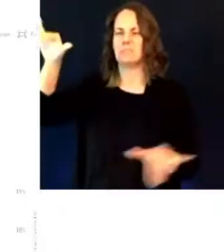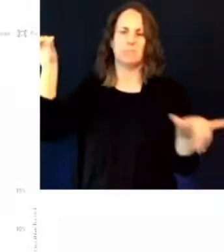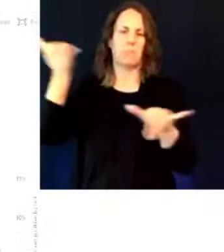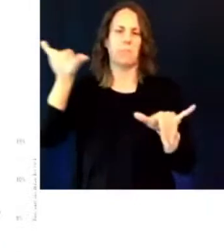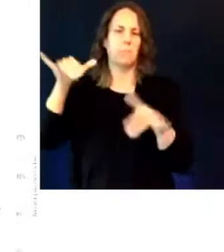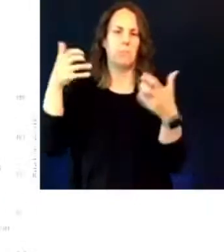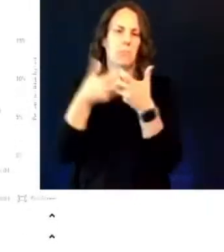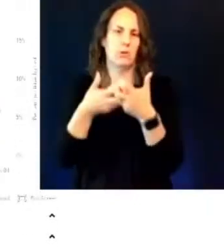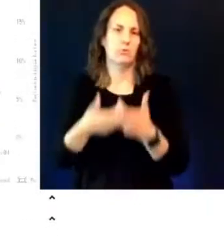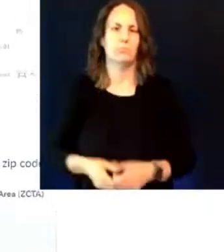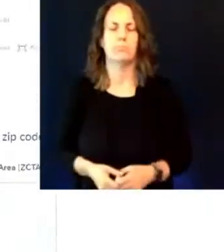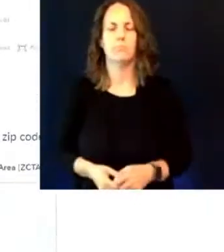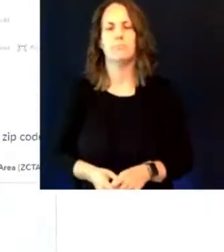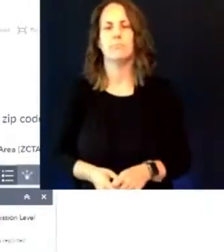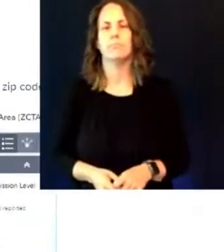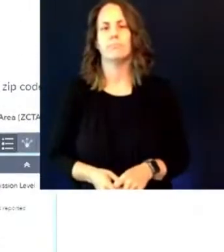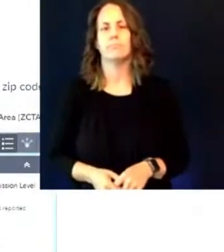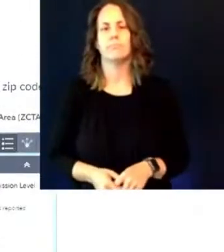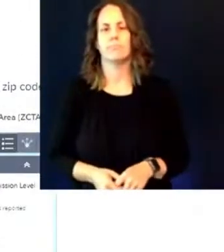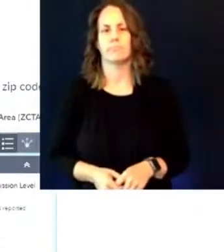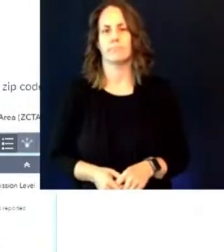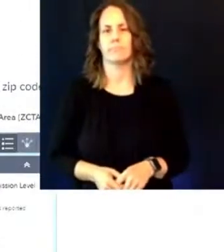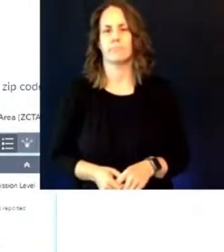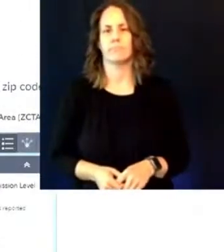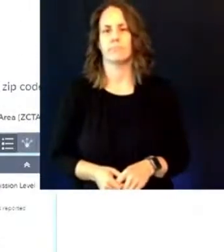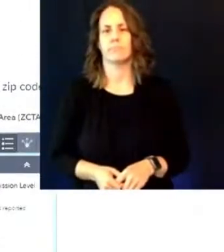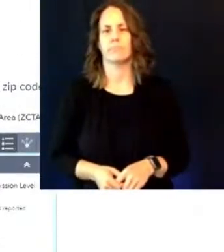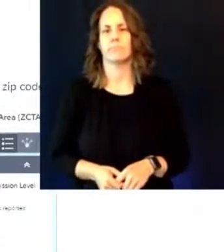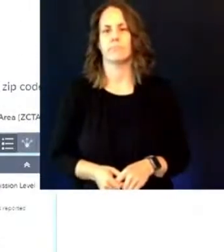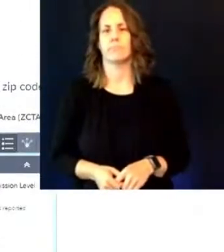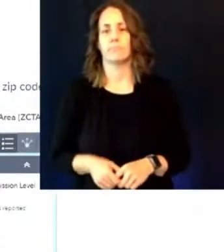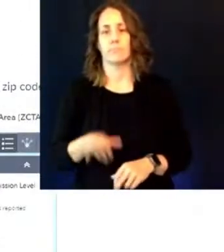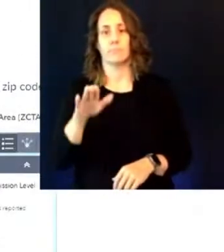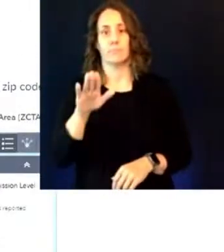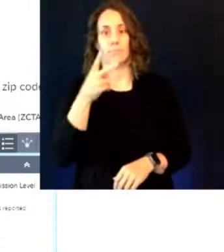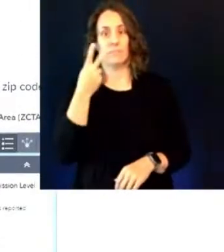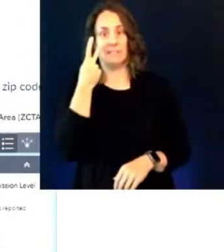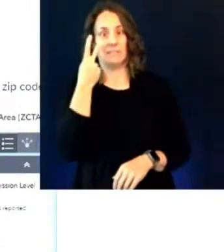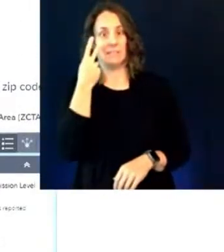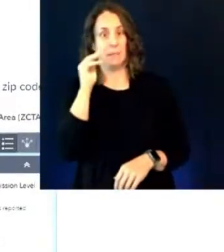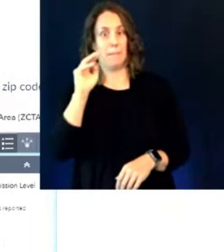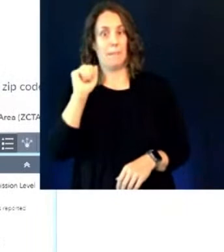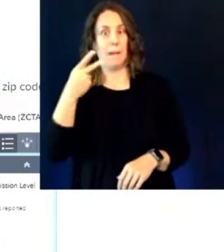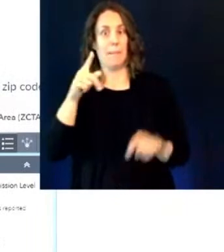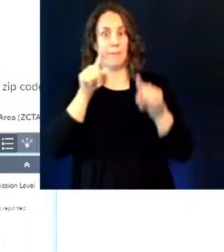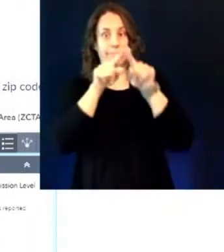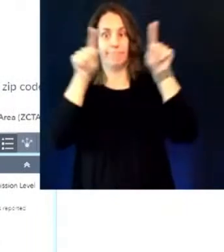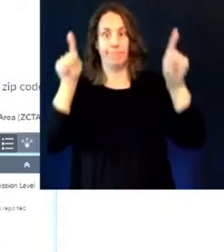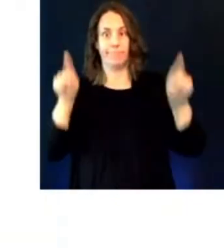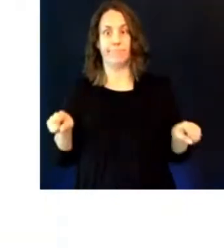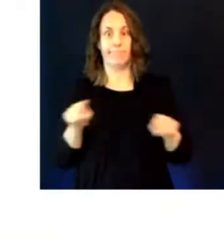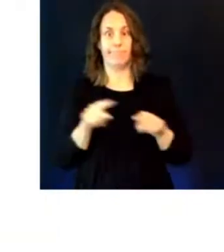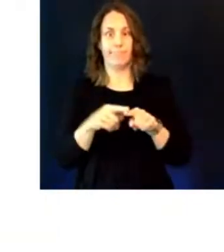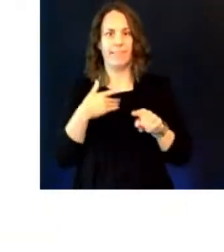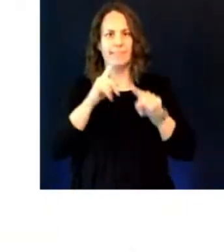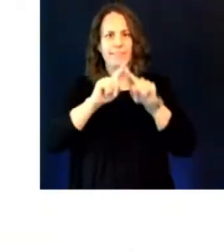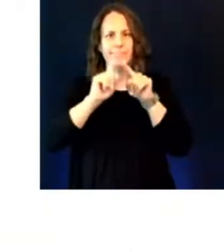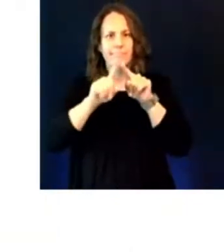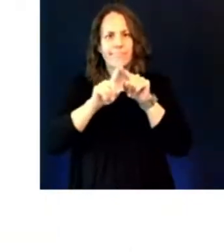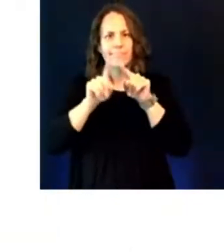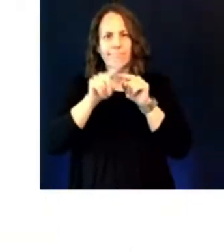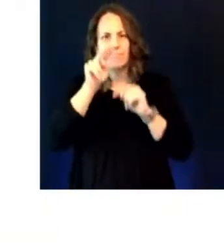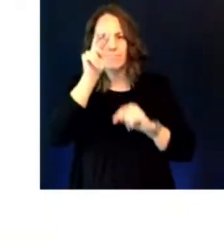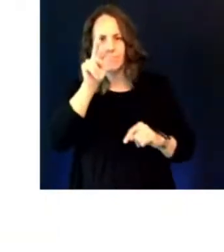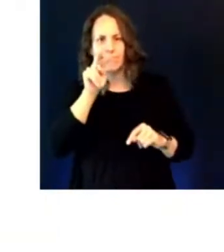page so you can see our updated GIS maps. We'll let them load. Maybe if I refresh here, we will get recentered